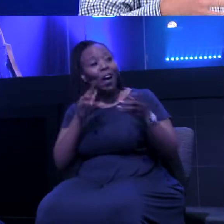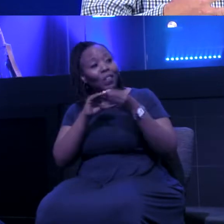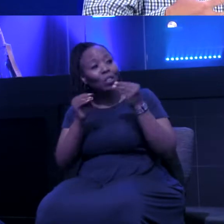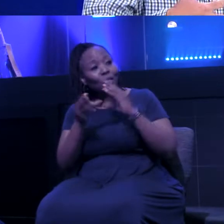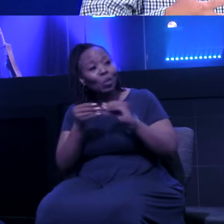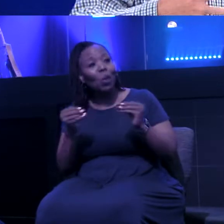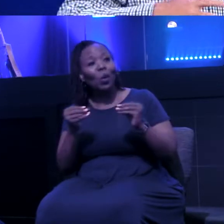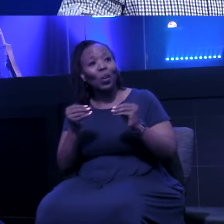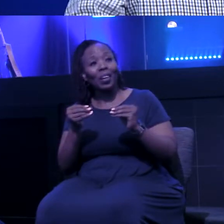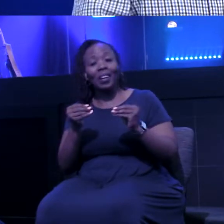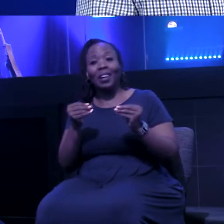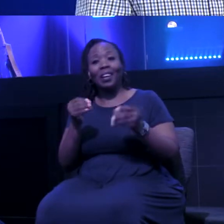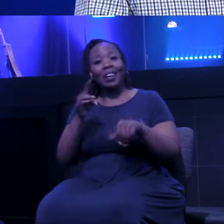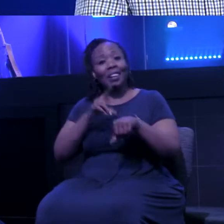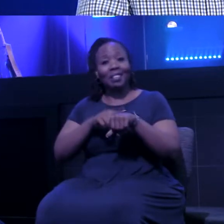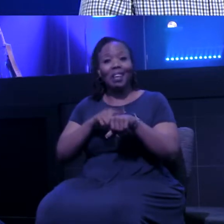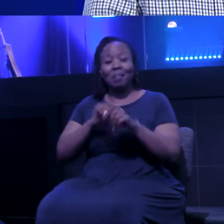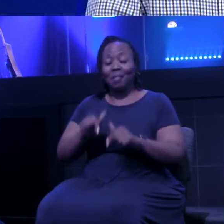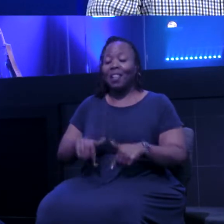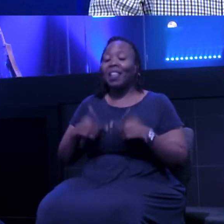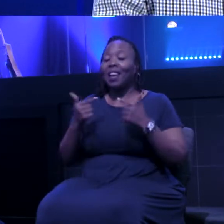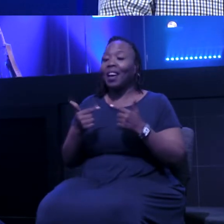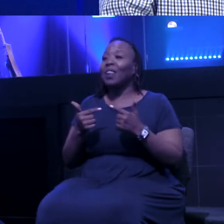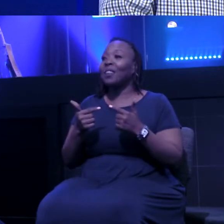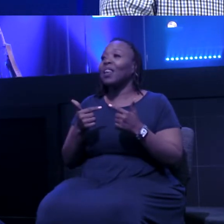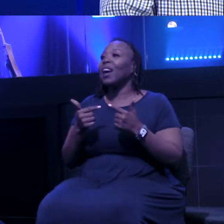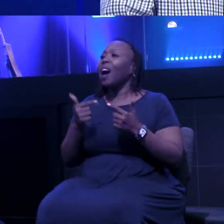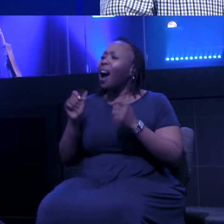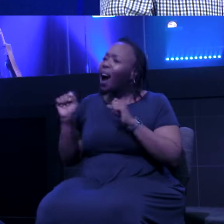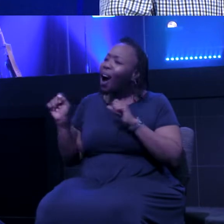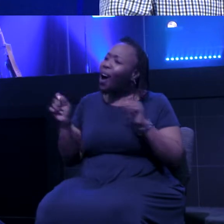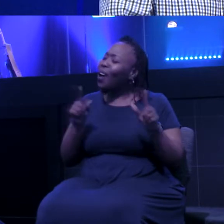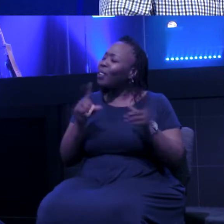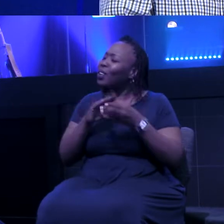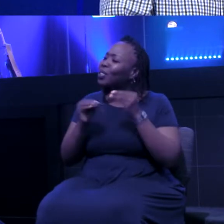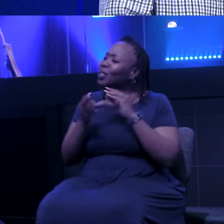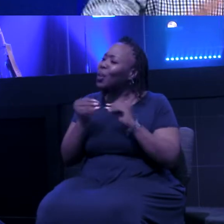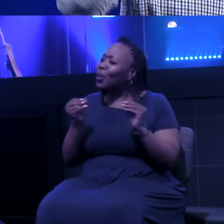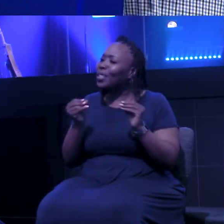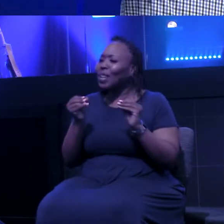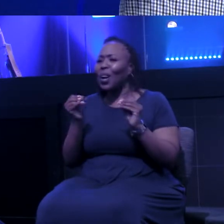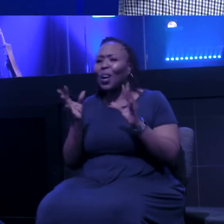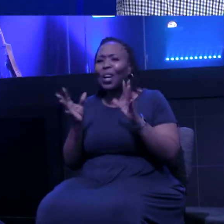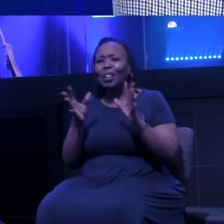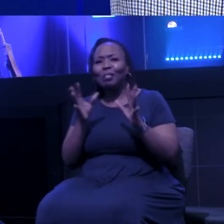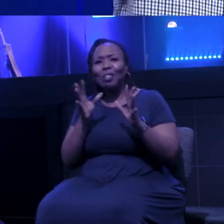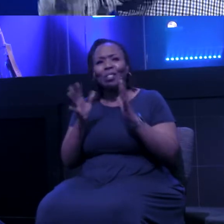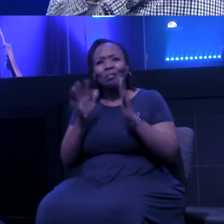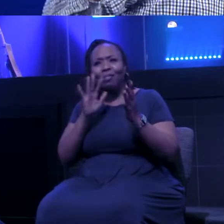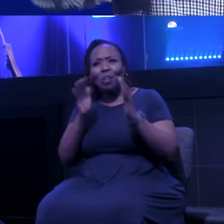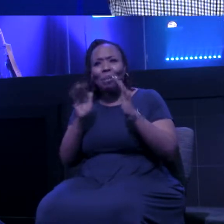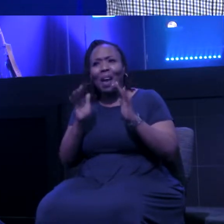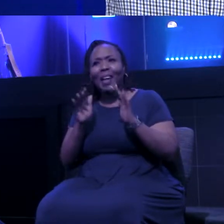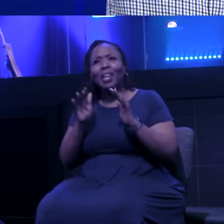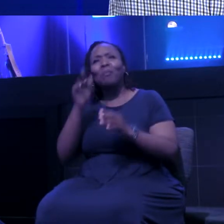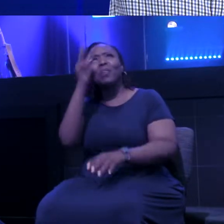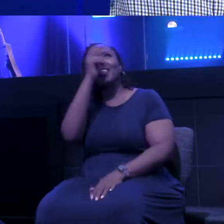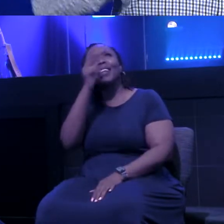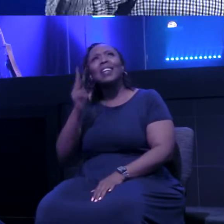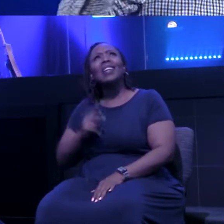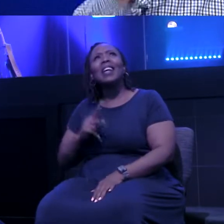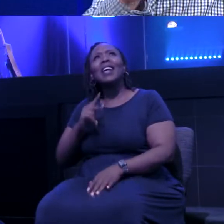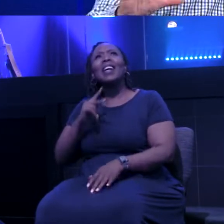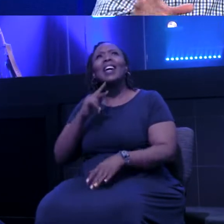in one way. But all of our stories are dramatic. When the King of the universe comes to this earth to go